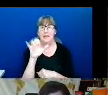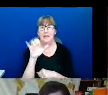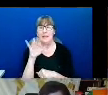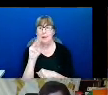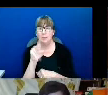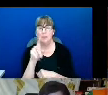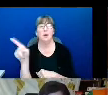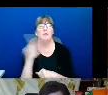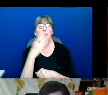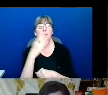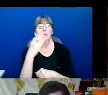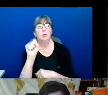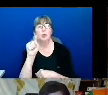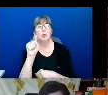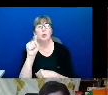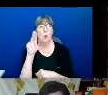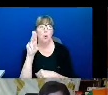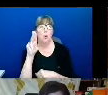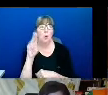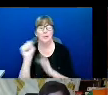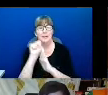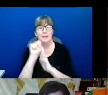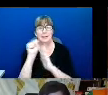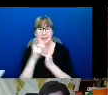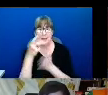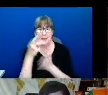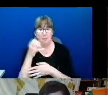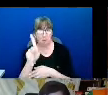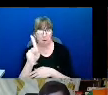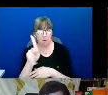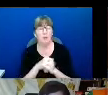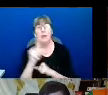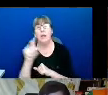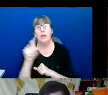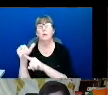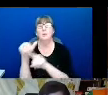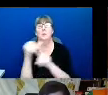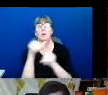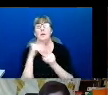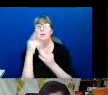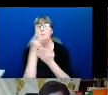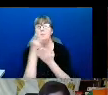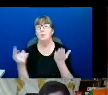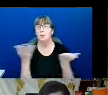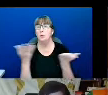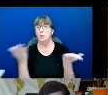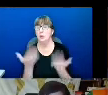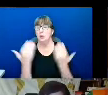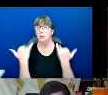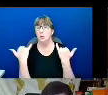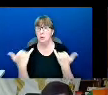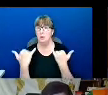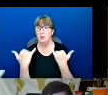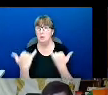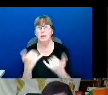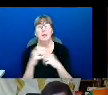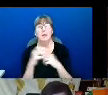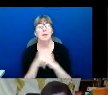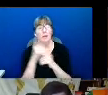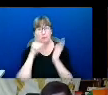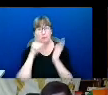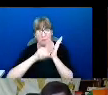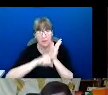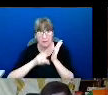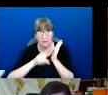Park. And lastly, as to serve as a reminder, while the resources presented today may have been vetted by experts in the field, the South